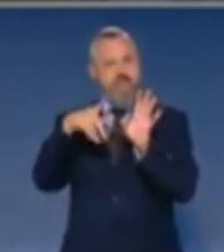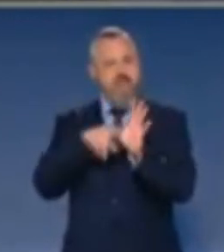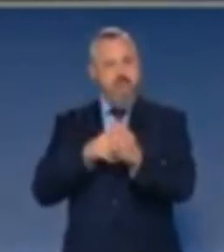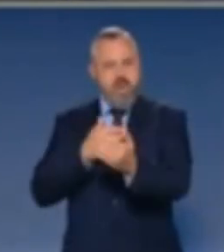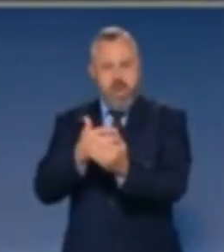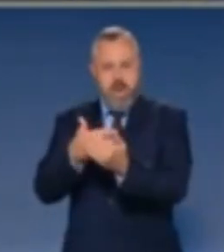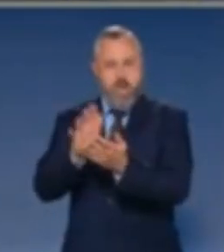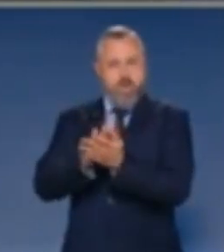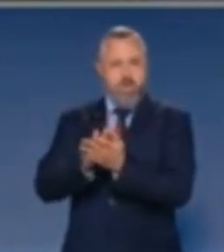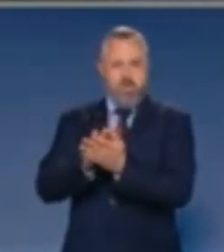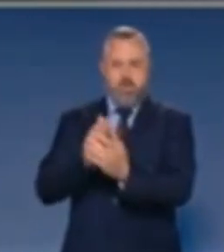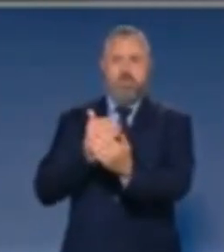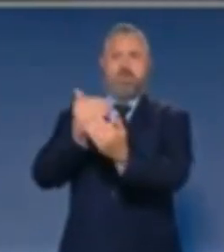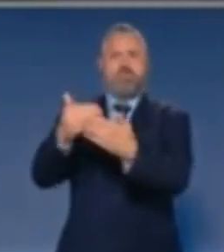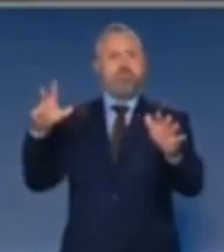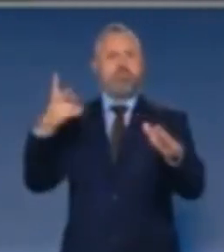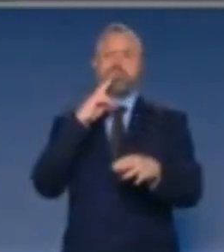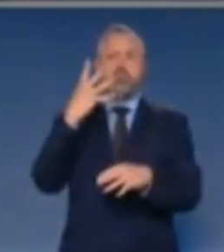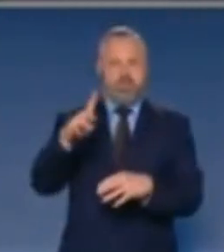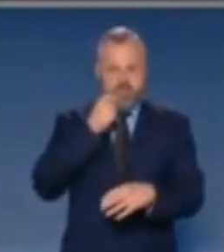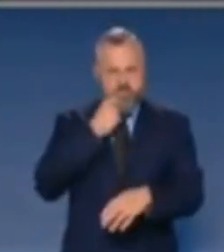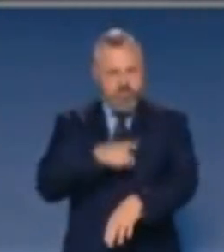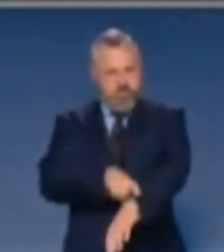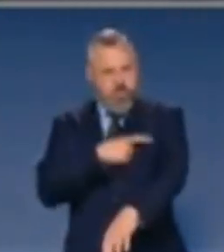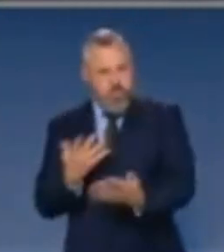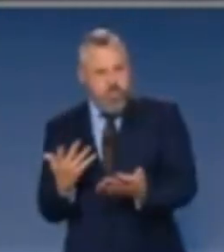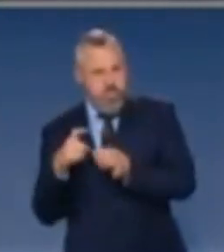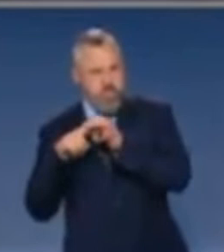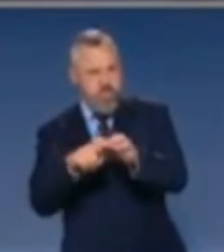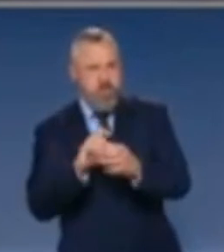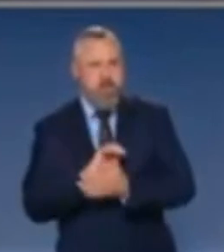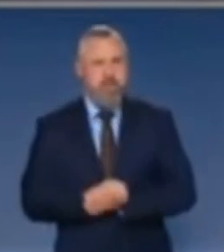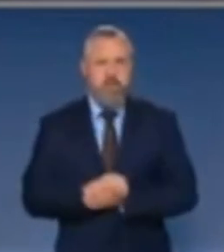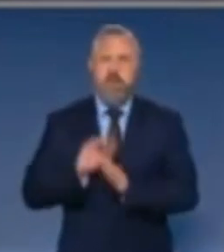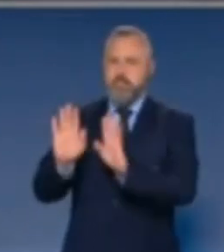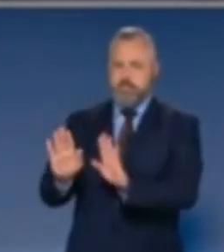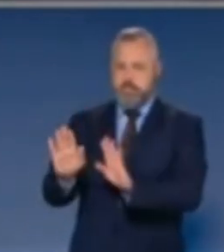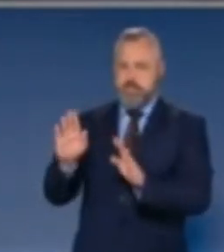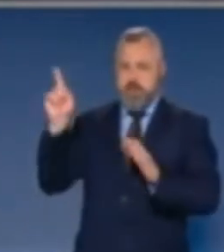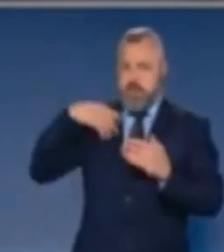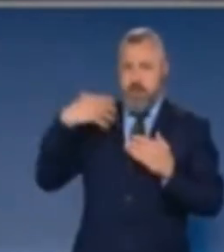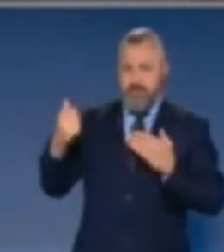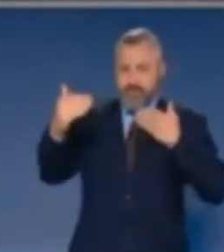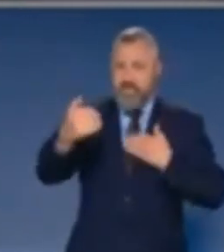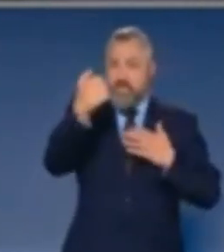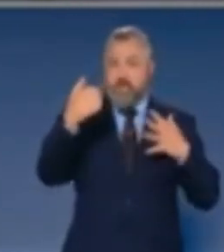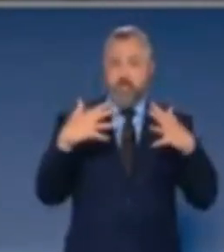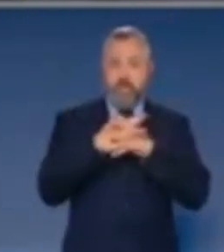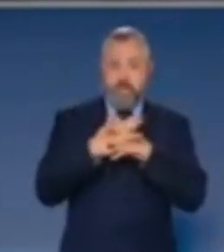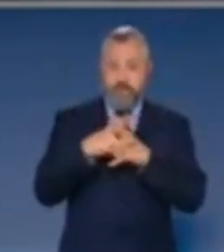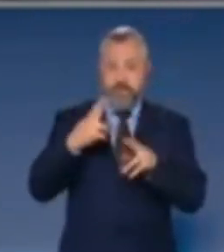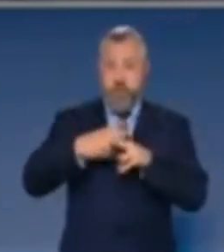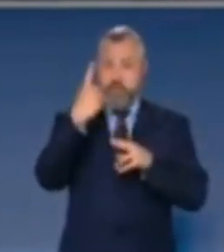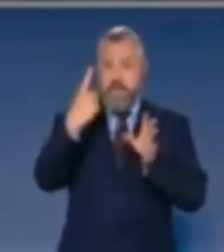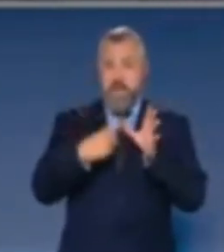I think let's put everything in perspective. We're on a six-week rollout for Phase 1A. We will achieve on